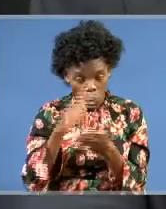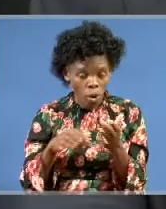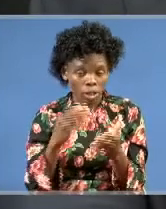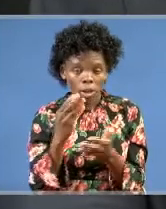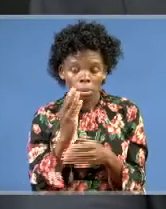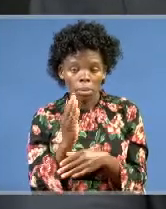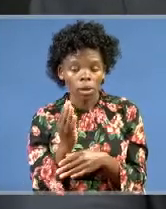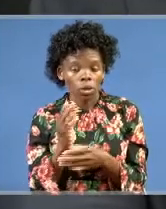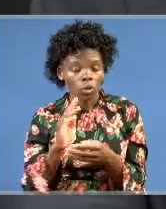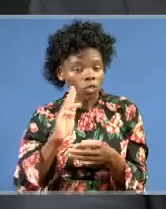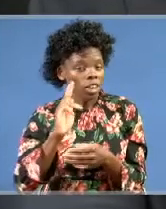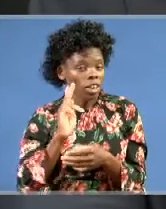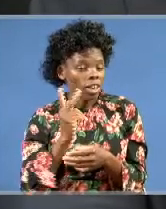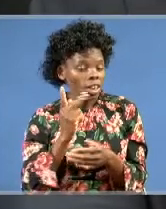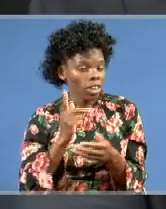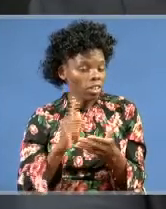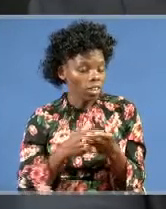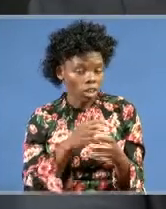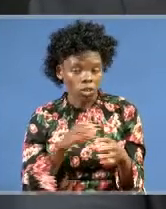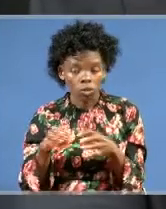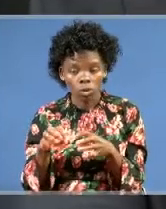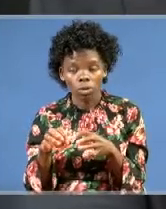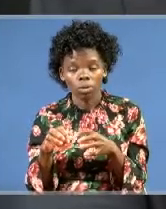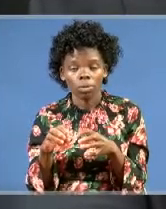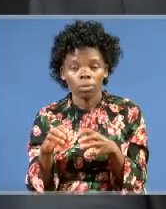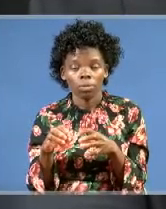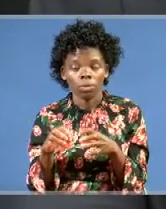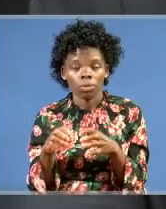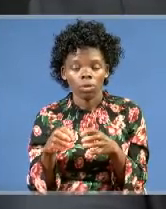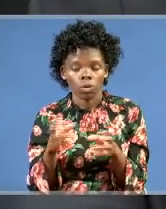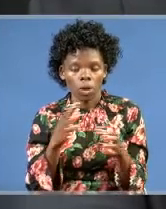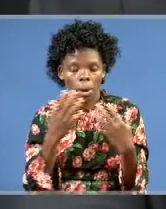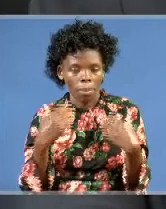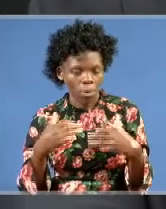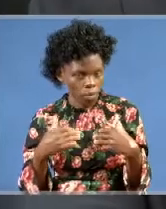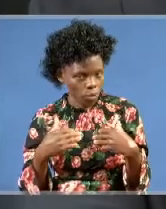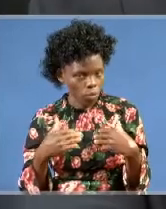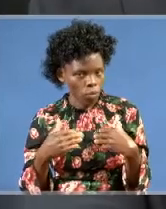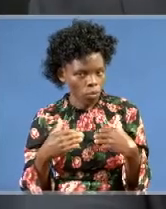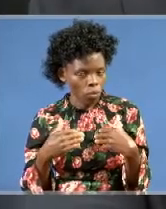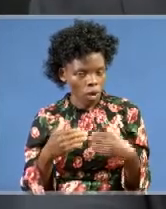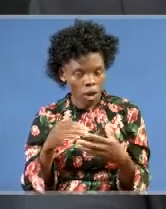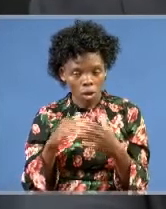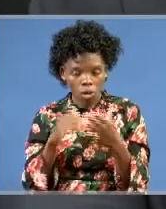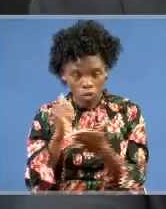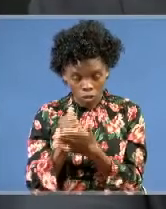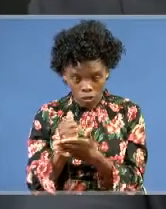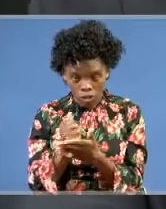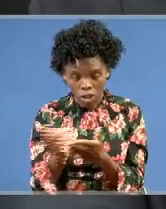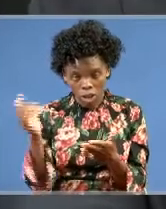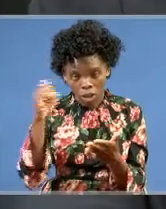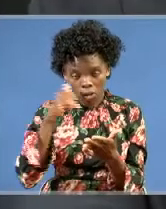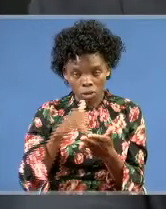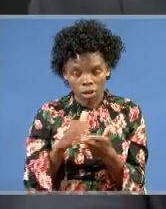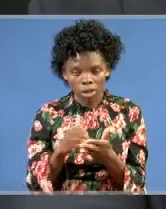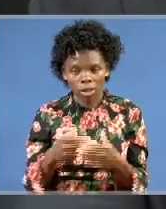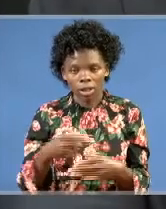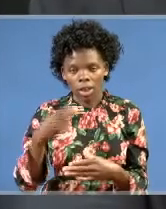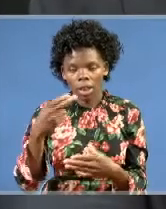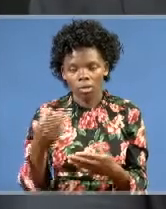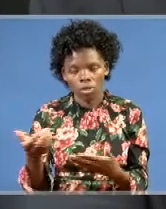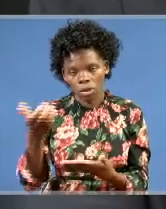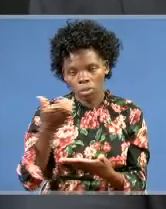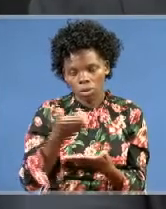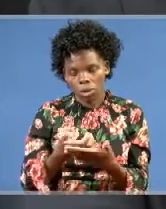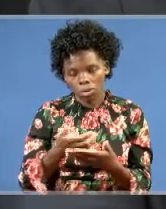billions of Kenya shillings are doing to better the plight of our residences, who are plagued by a lot of issues, including the high level of unemployment of our